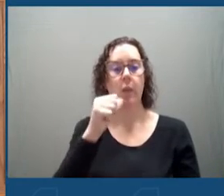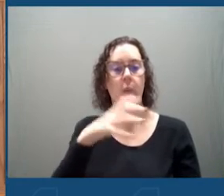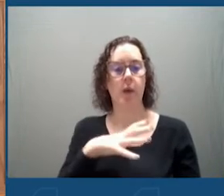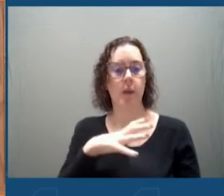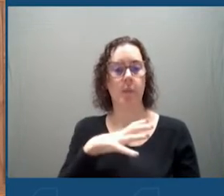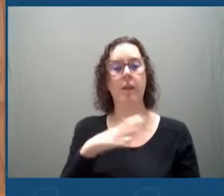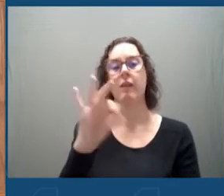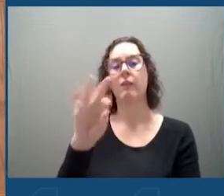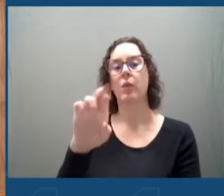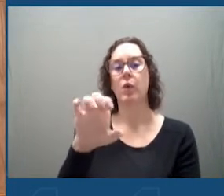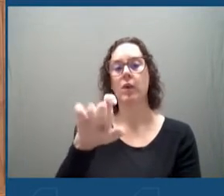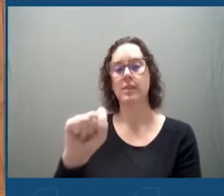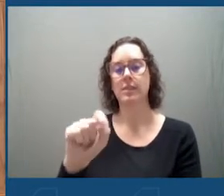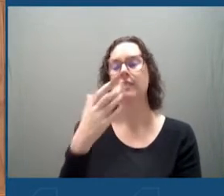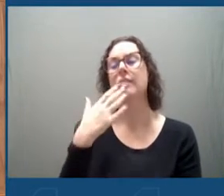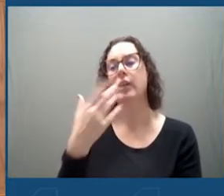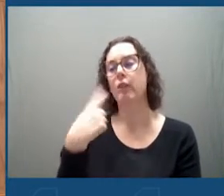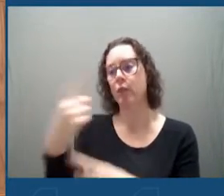being here as well.